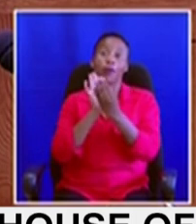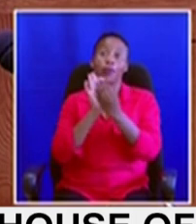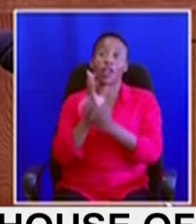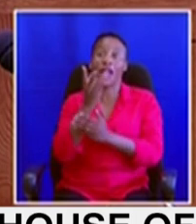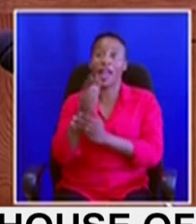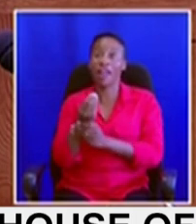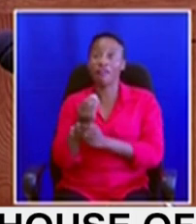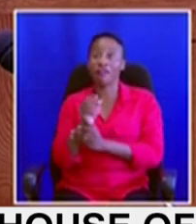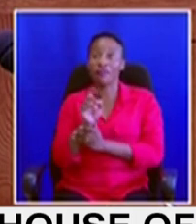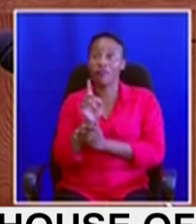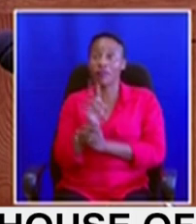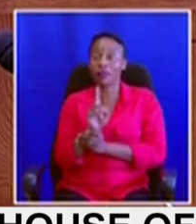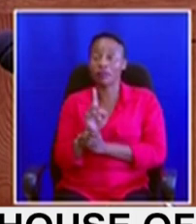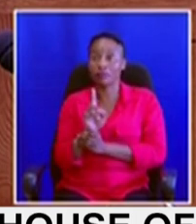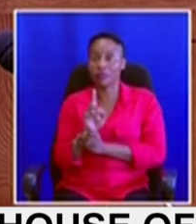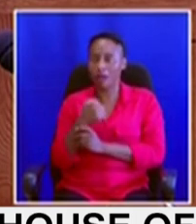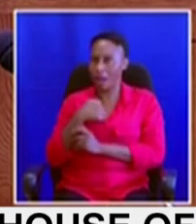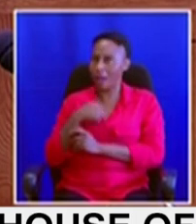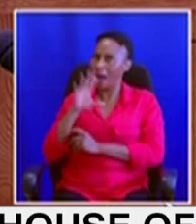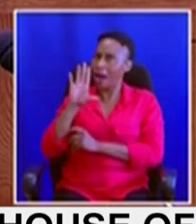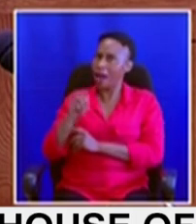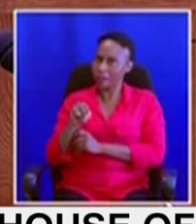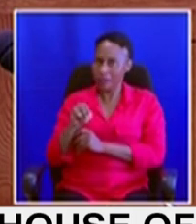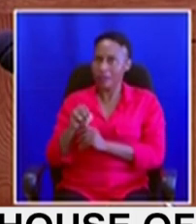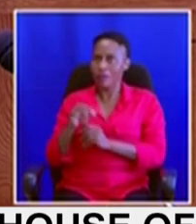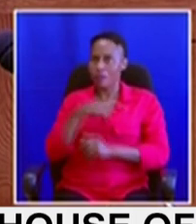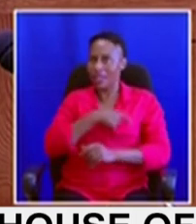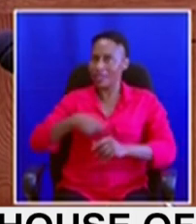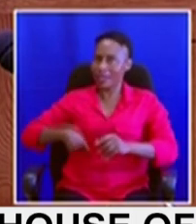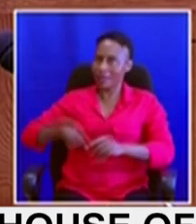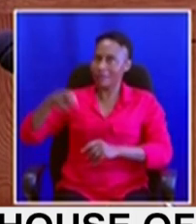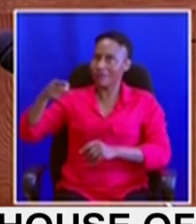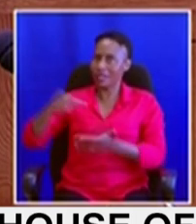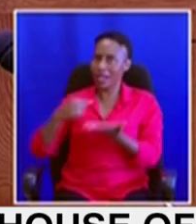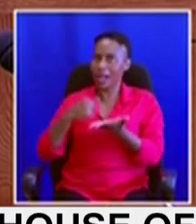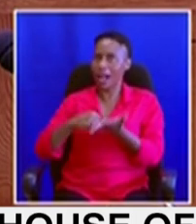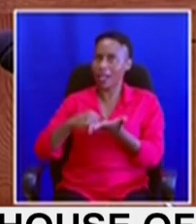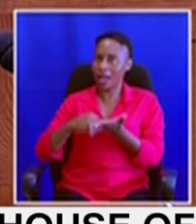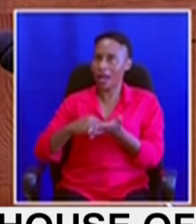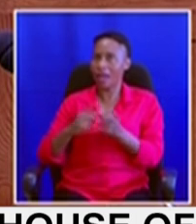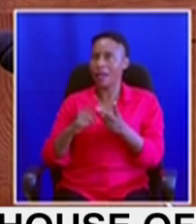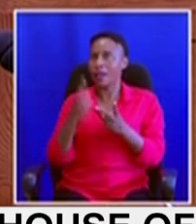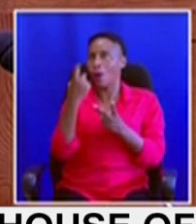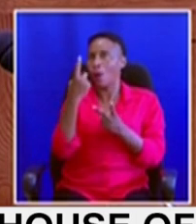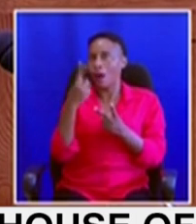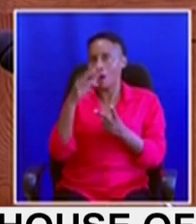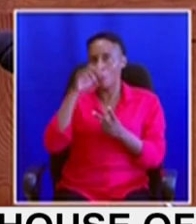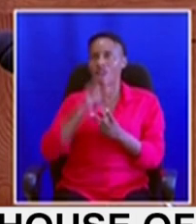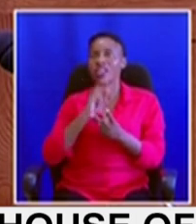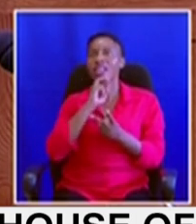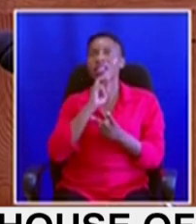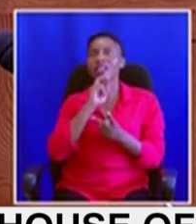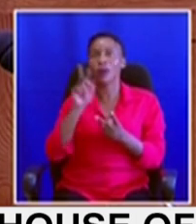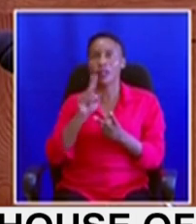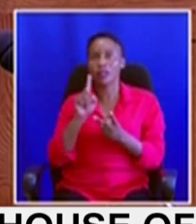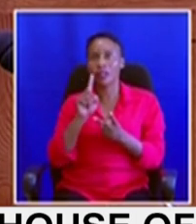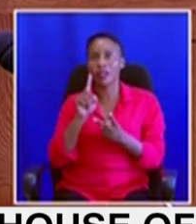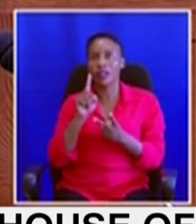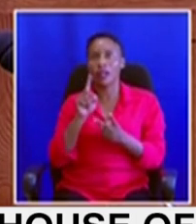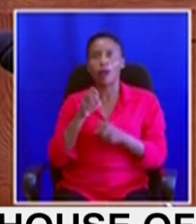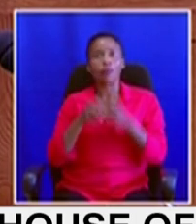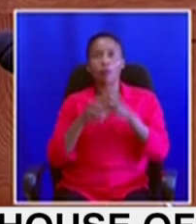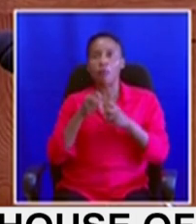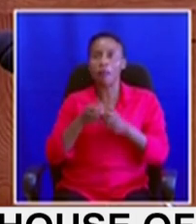have, as I asked President of Ghana and one of the kings there, was that there is no problem without